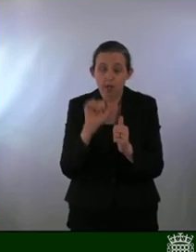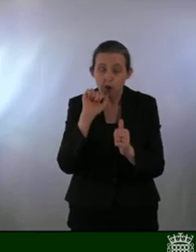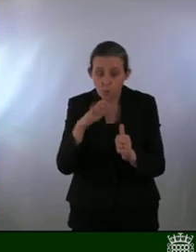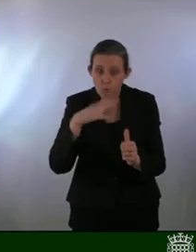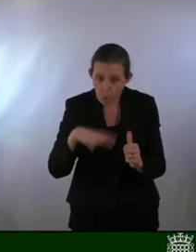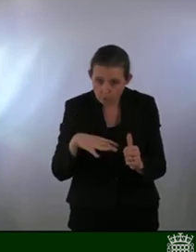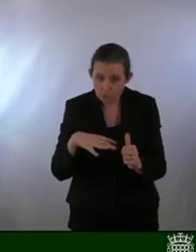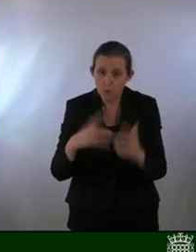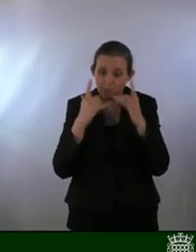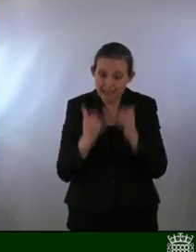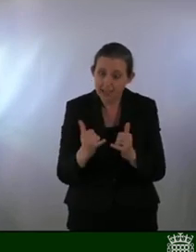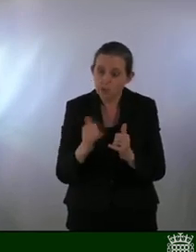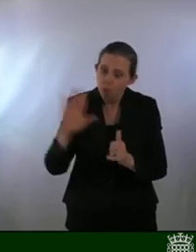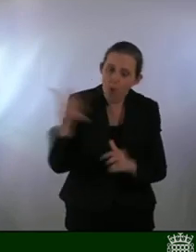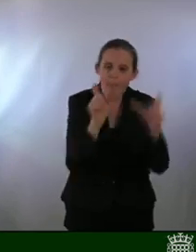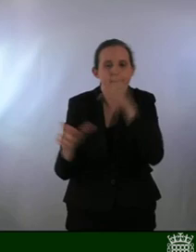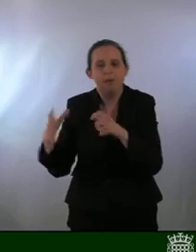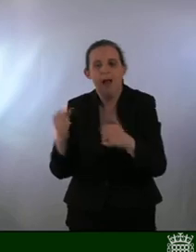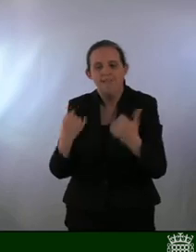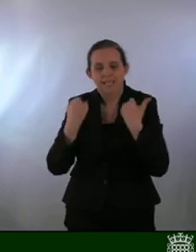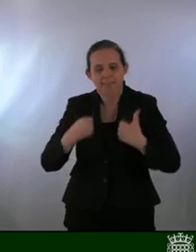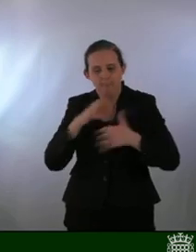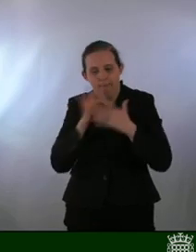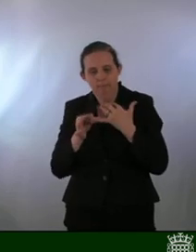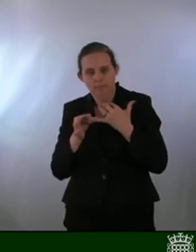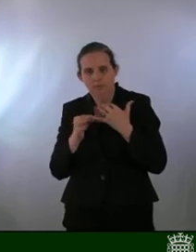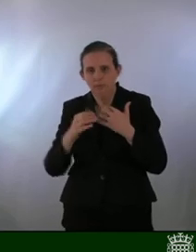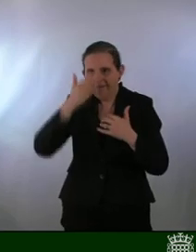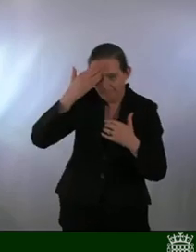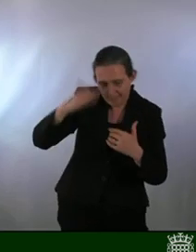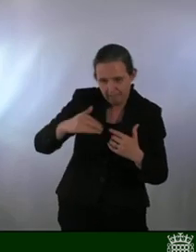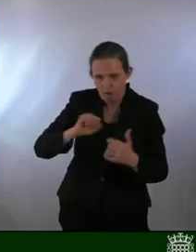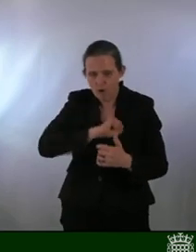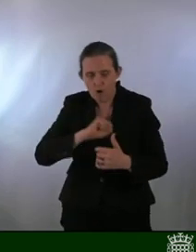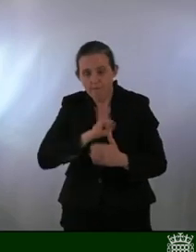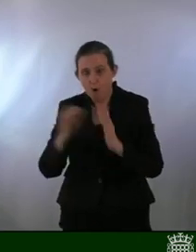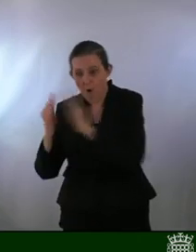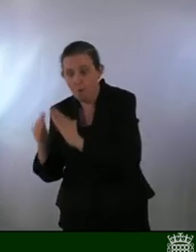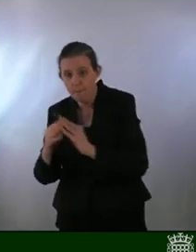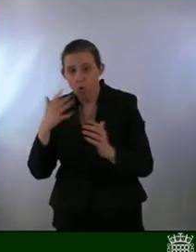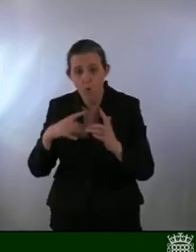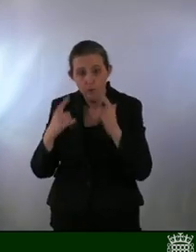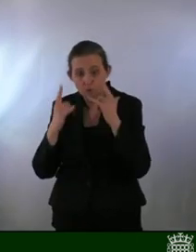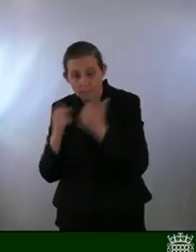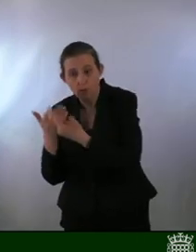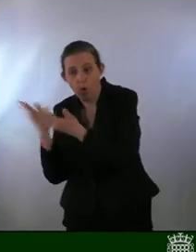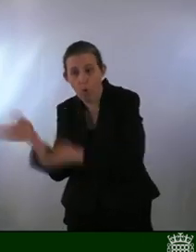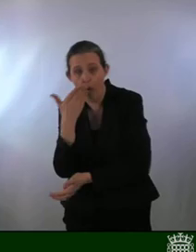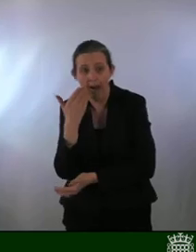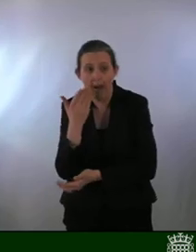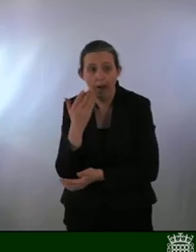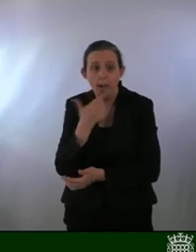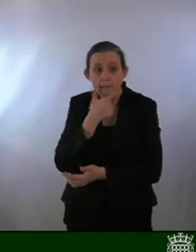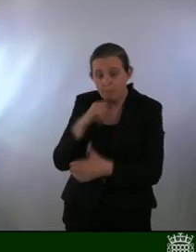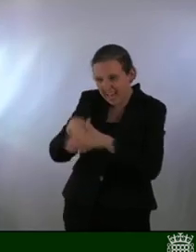symptoms who are at home? And if so, as the capacity ramps up, how does he intend to prioritise tests of people living